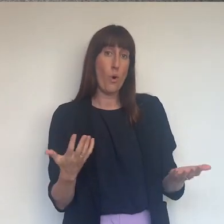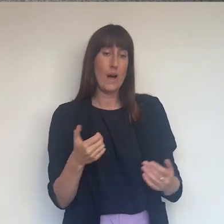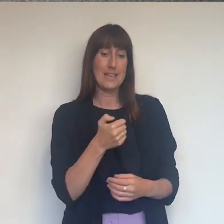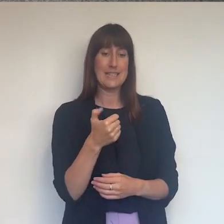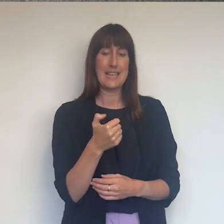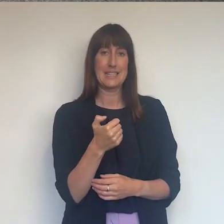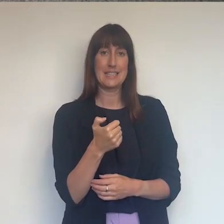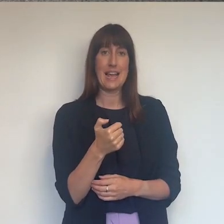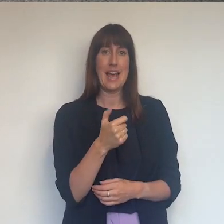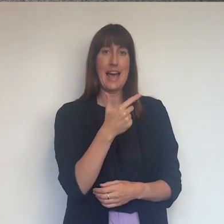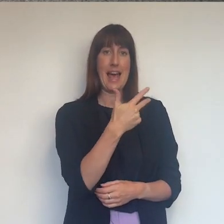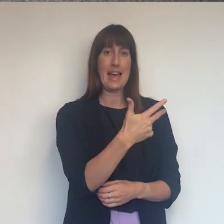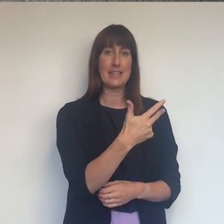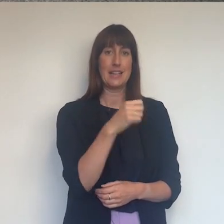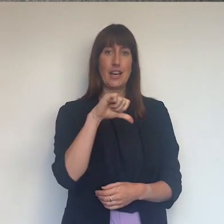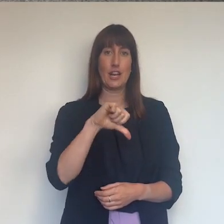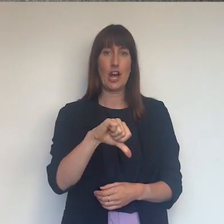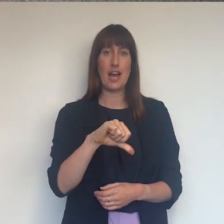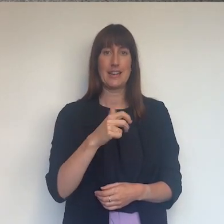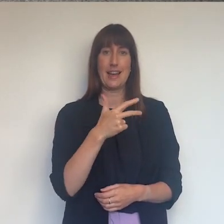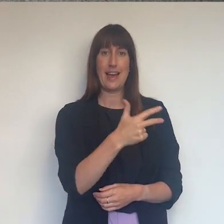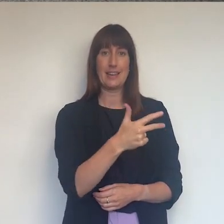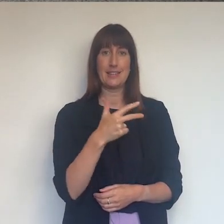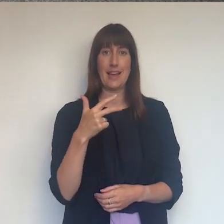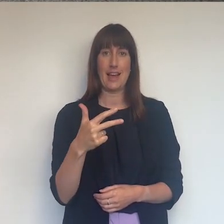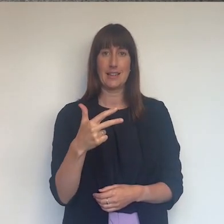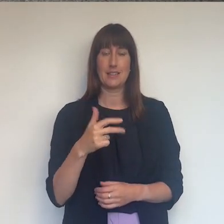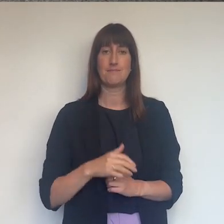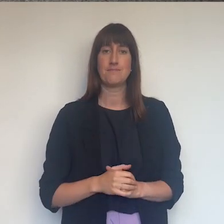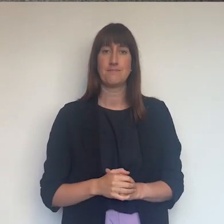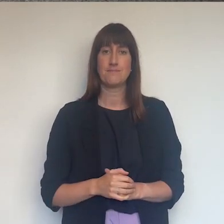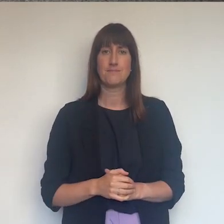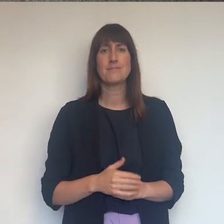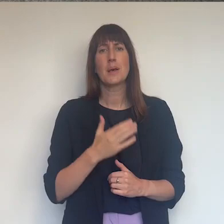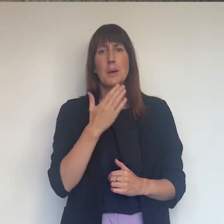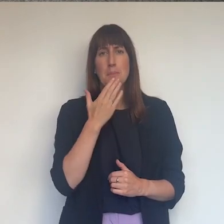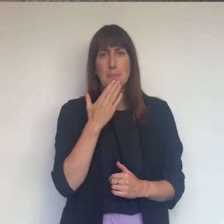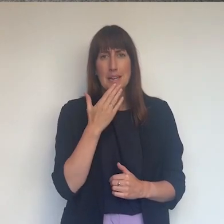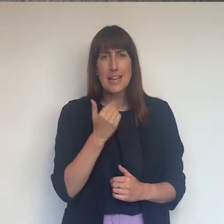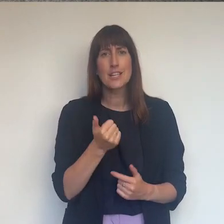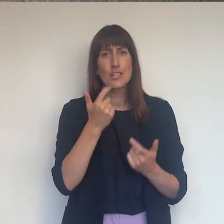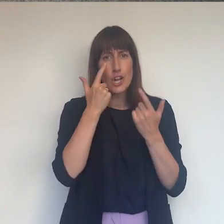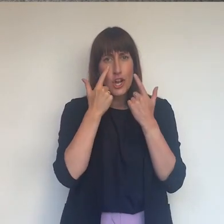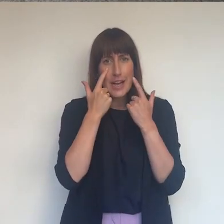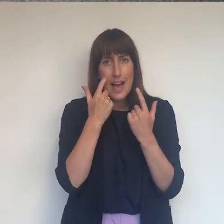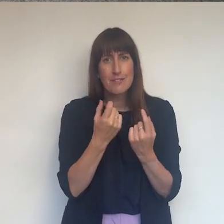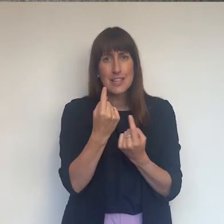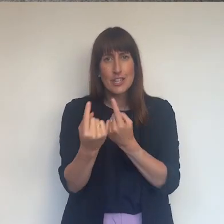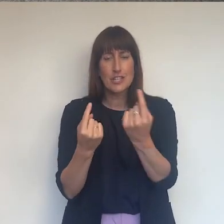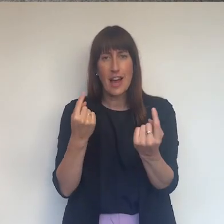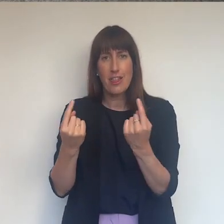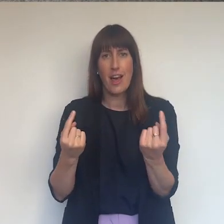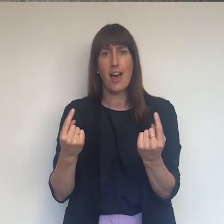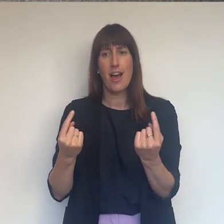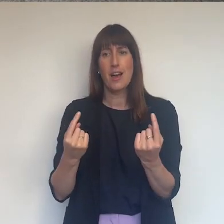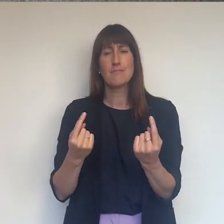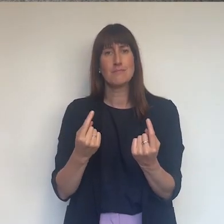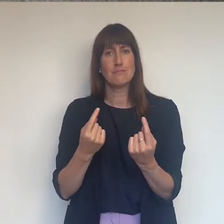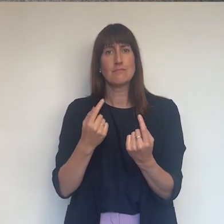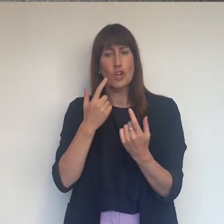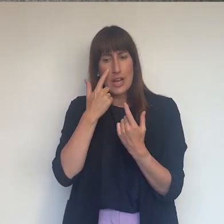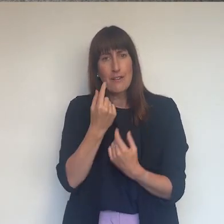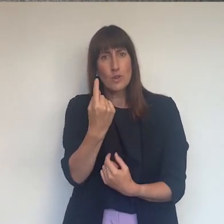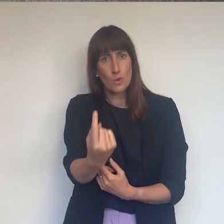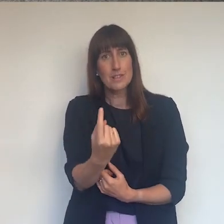text 8988. Please continue to look after yourselves and one another as you have been doing, and